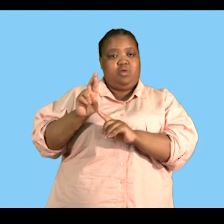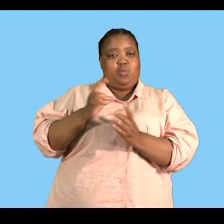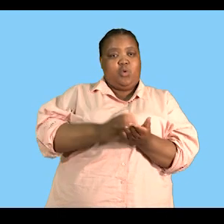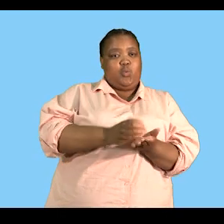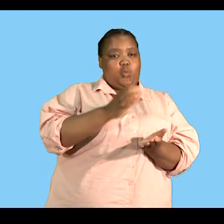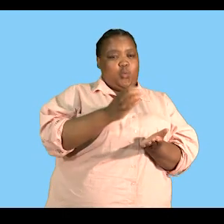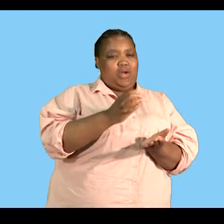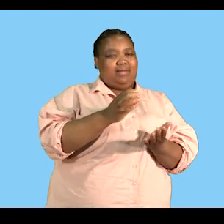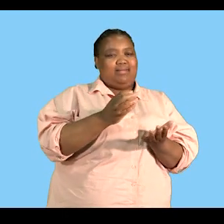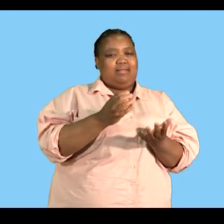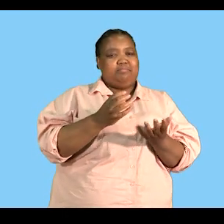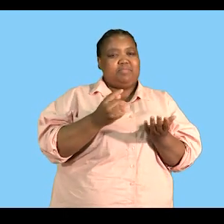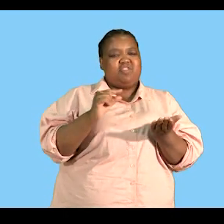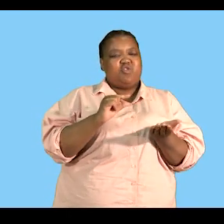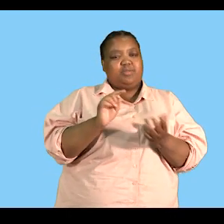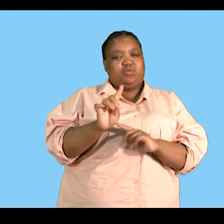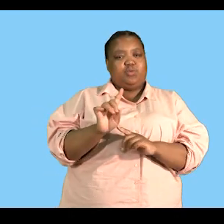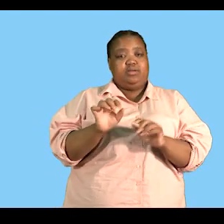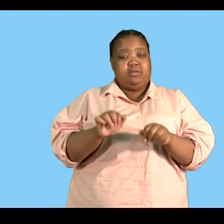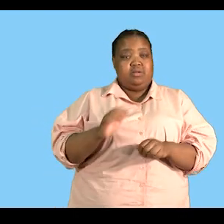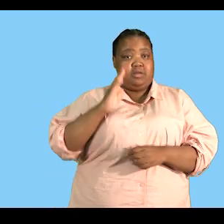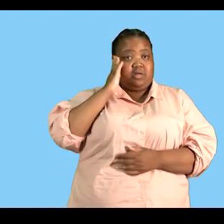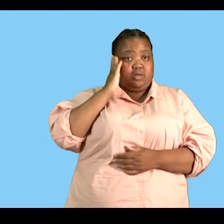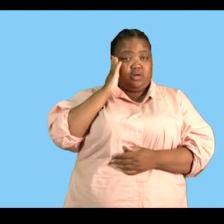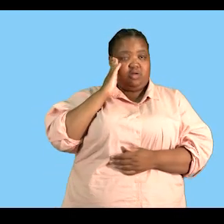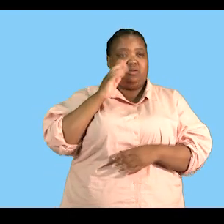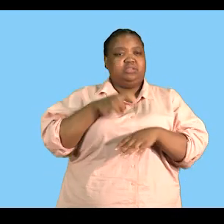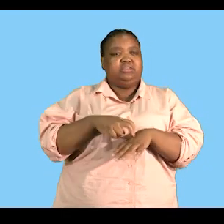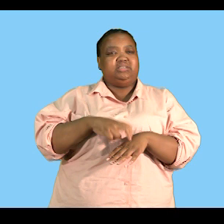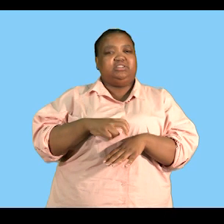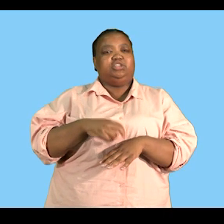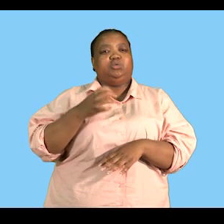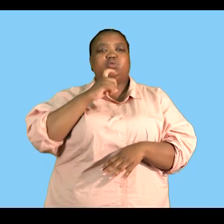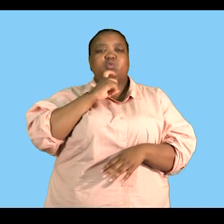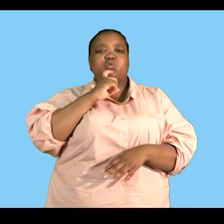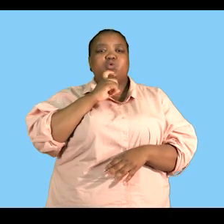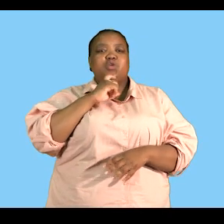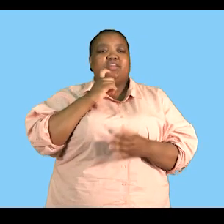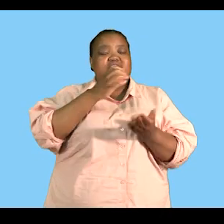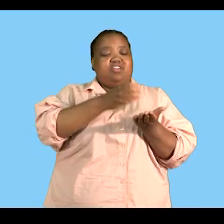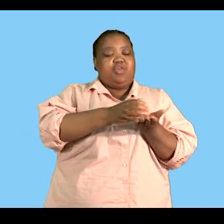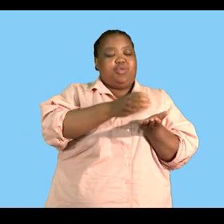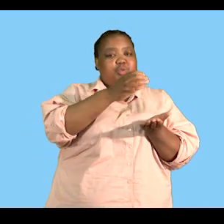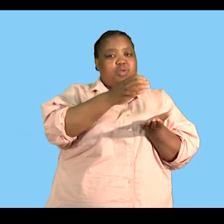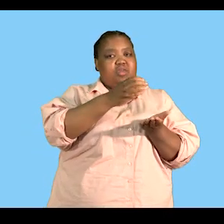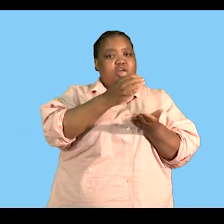now we know that we need to use 3 3/4 of a